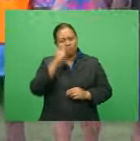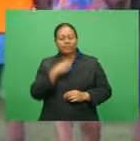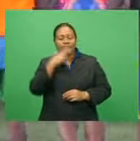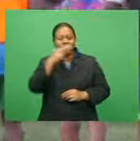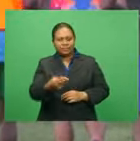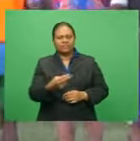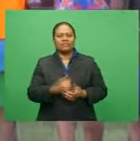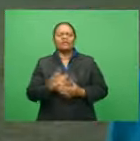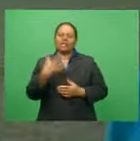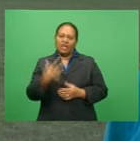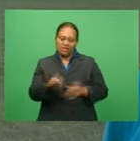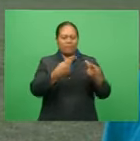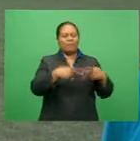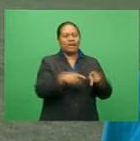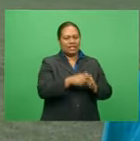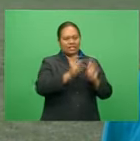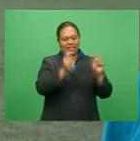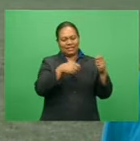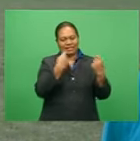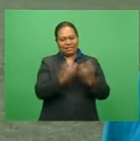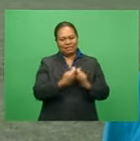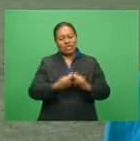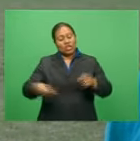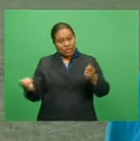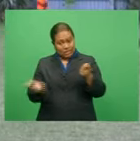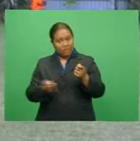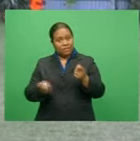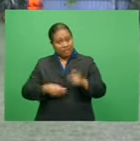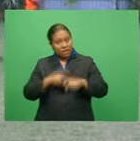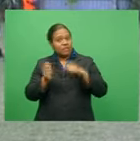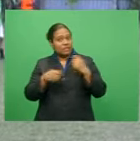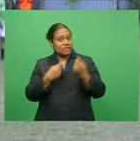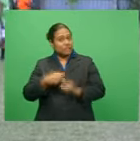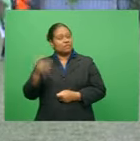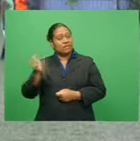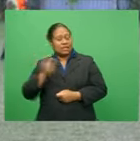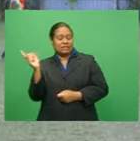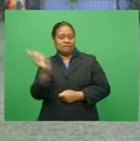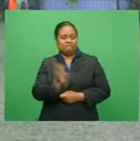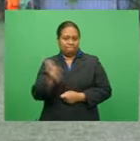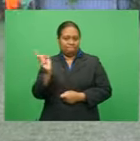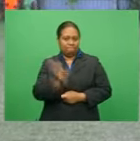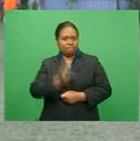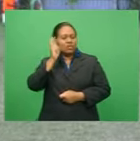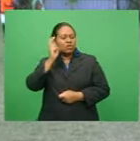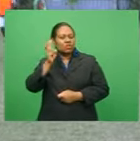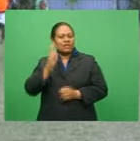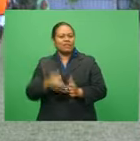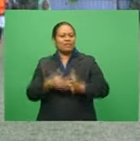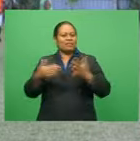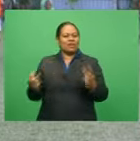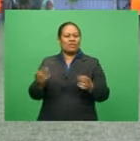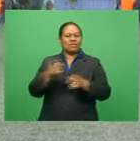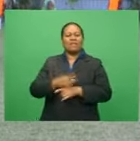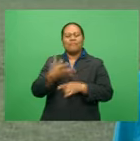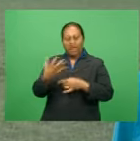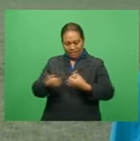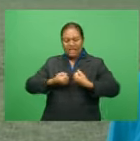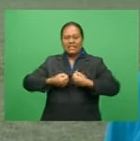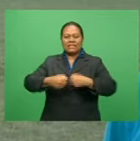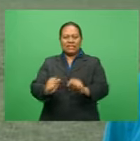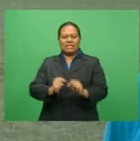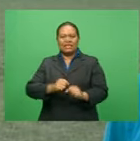spot in the team. Came back to the discipline of the players coming for training, but I think we have changed our system now. If